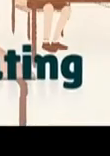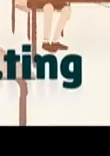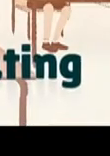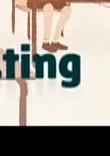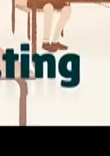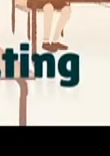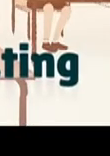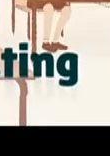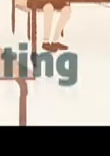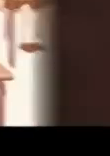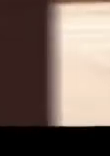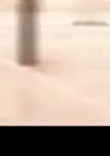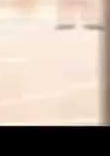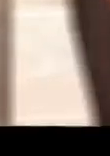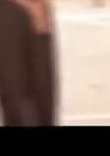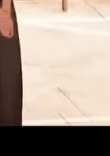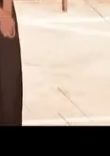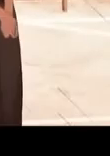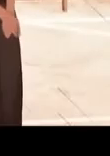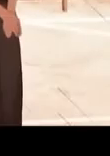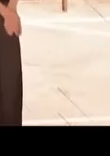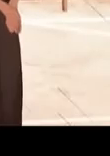Difficulty concentrating.